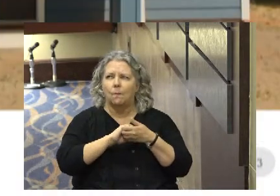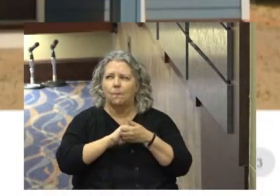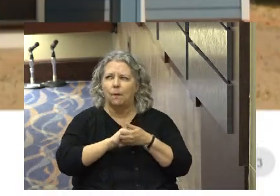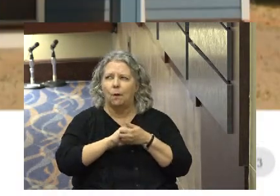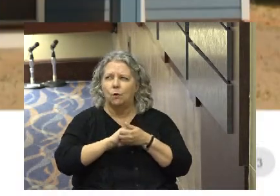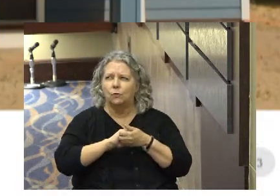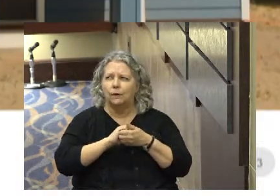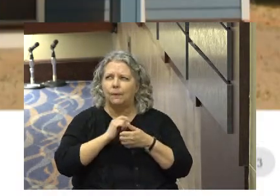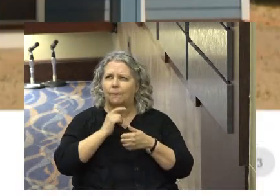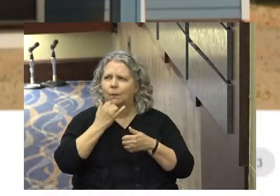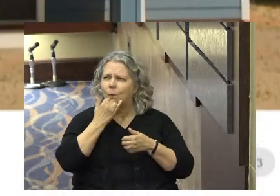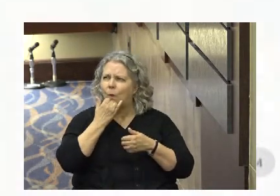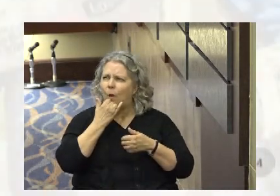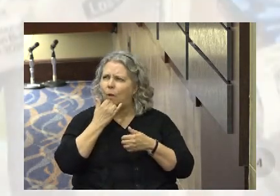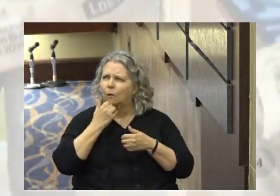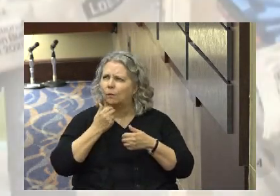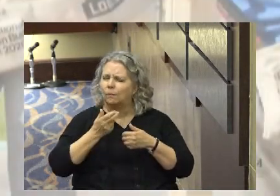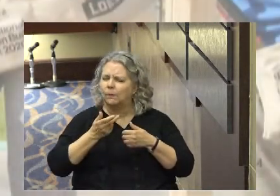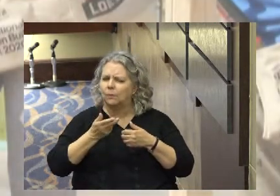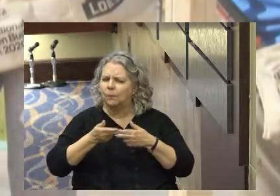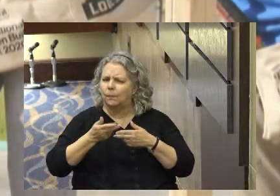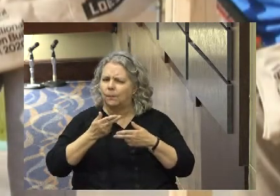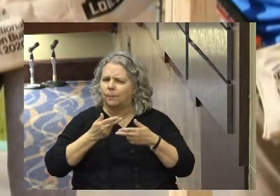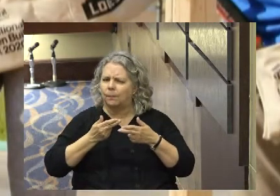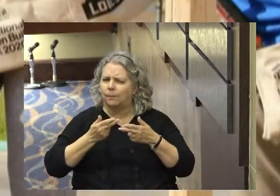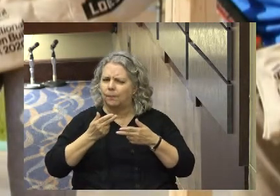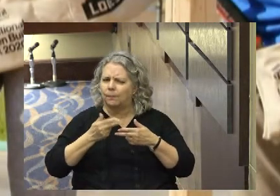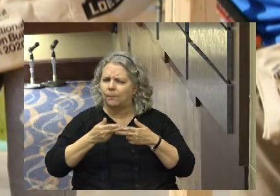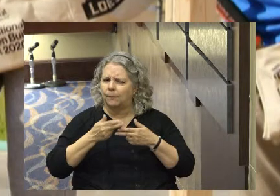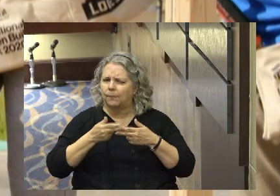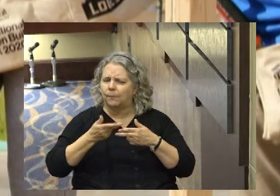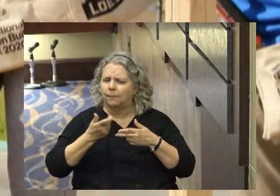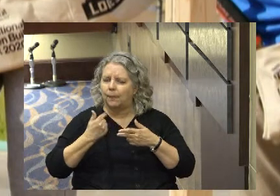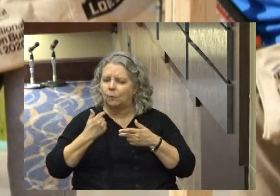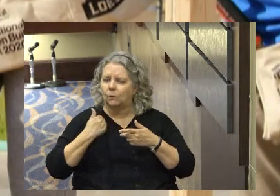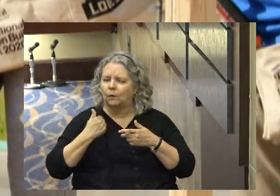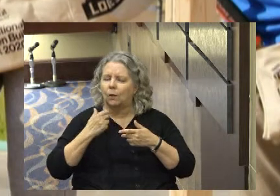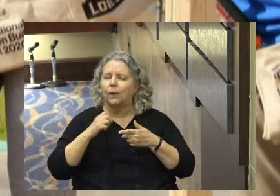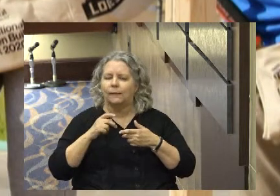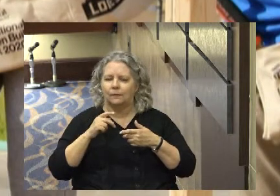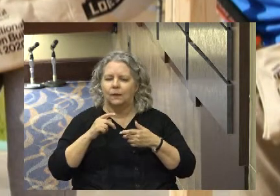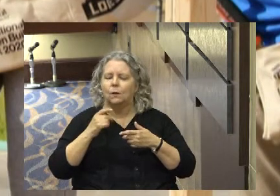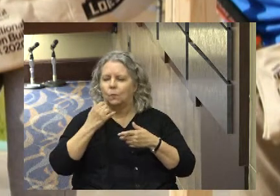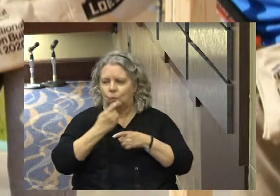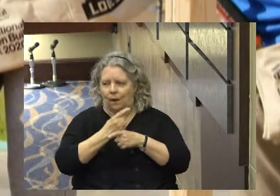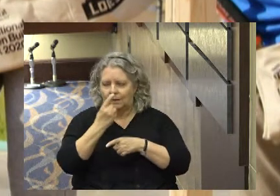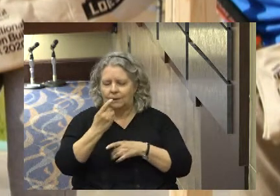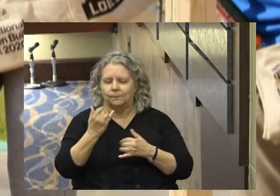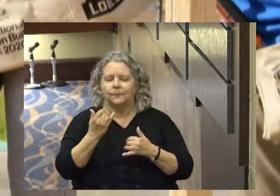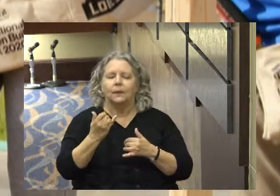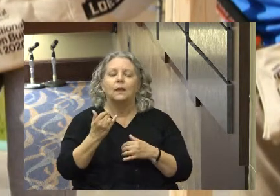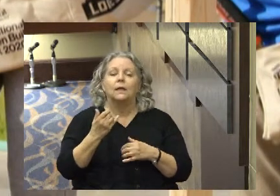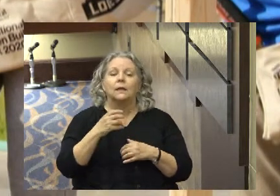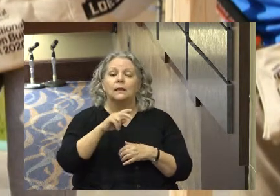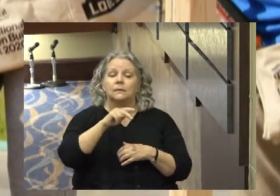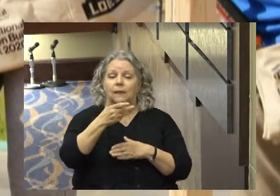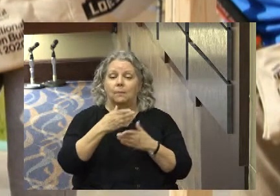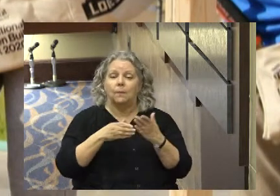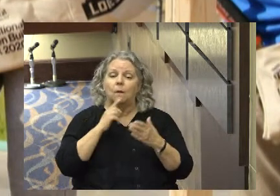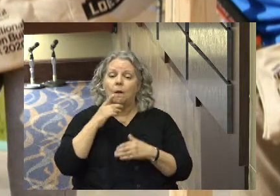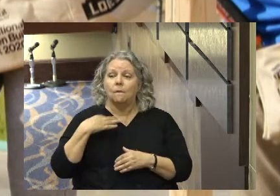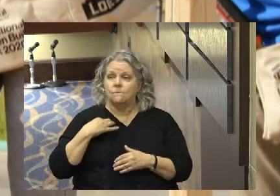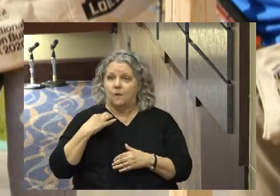problem. Now I get that's the right one. A second part of Habitat's partnership program are the volunteers that